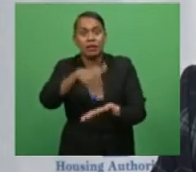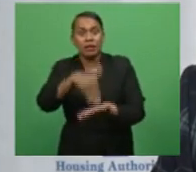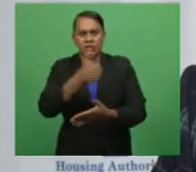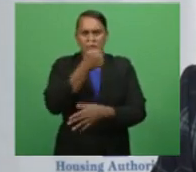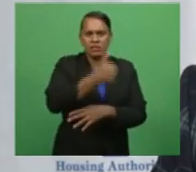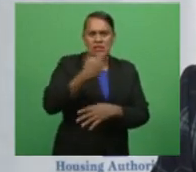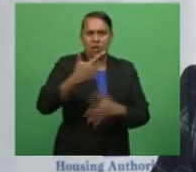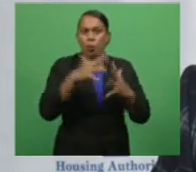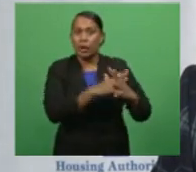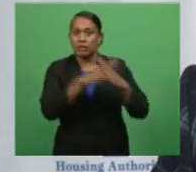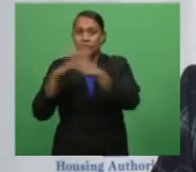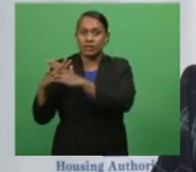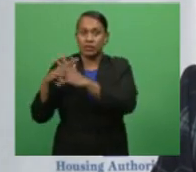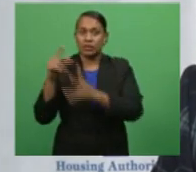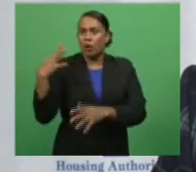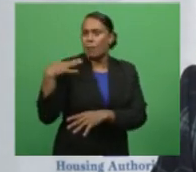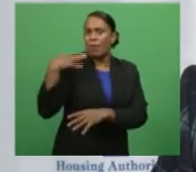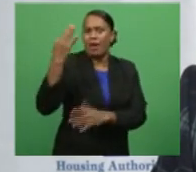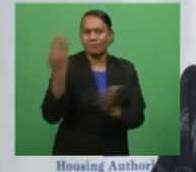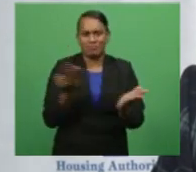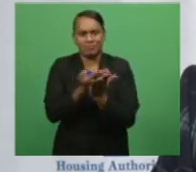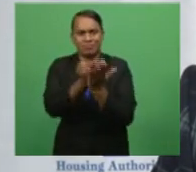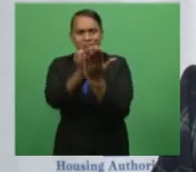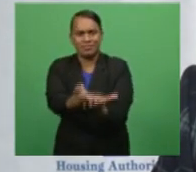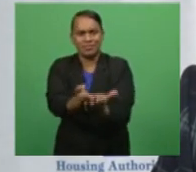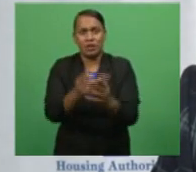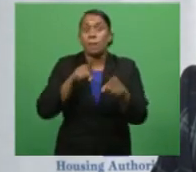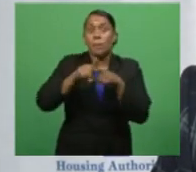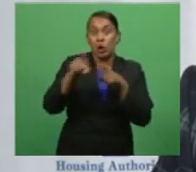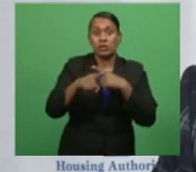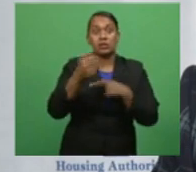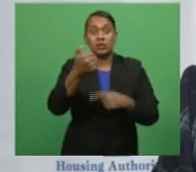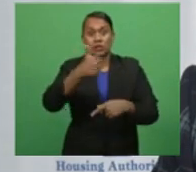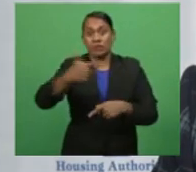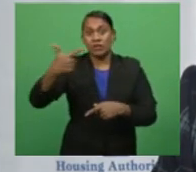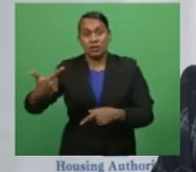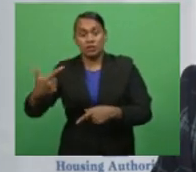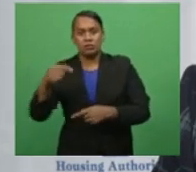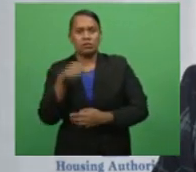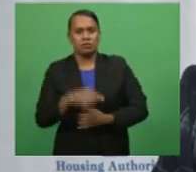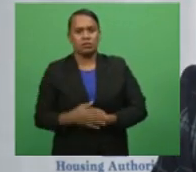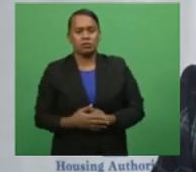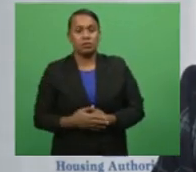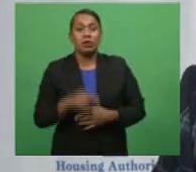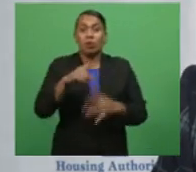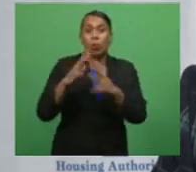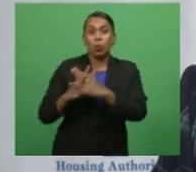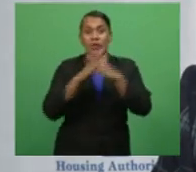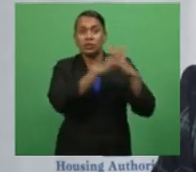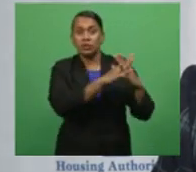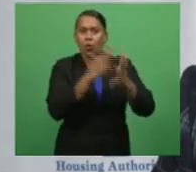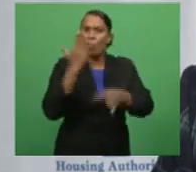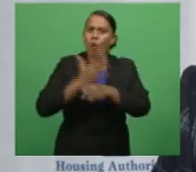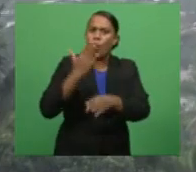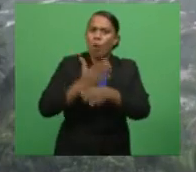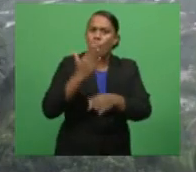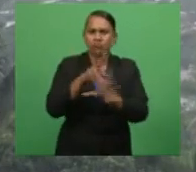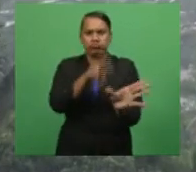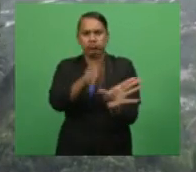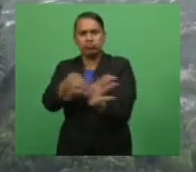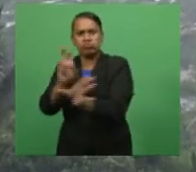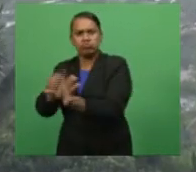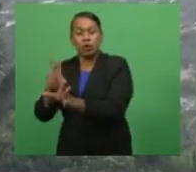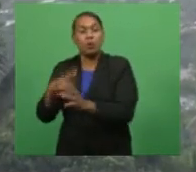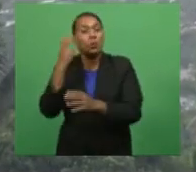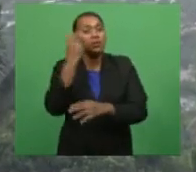Division. And majority of these 67 from the Western Division are the workers from the tourism sector. The